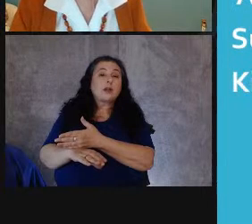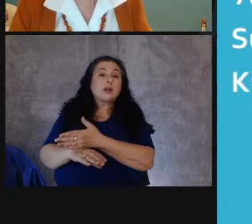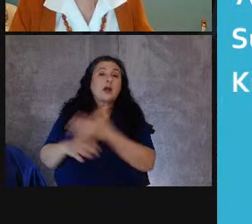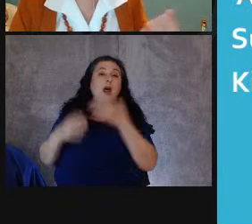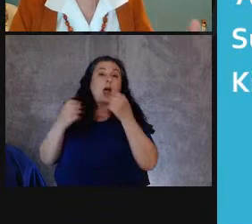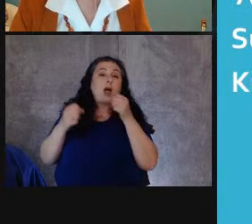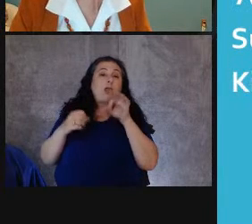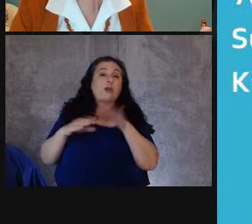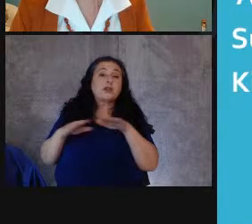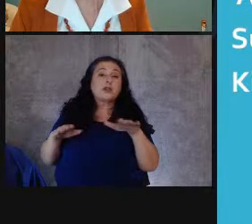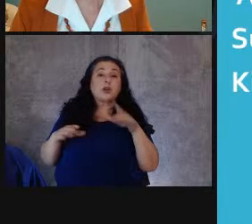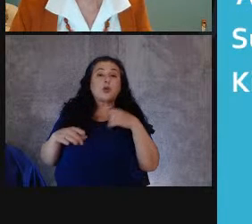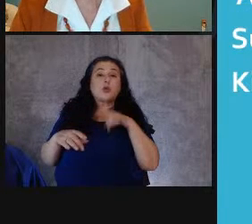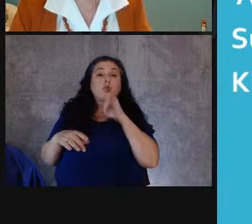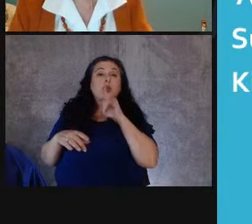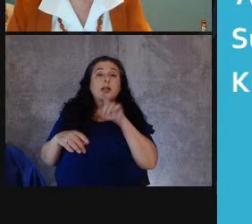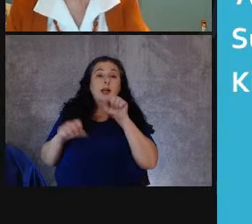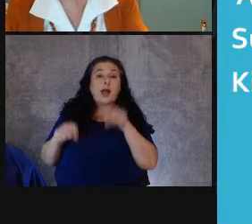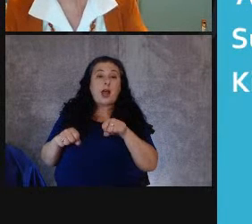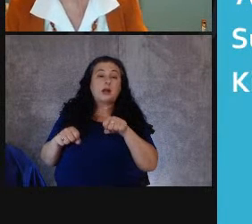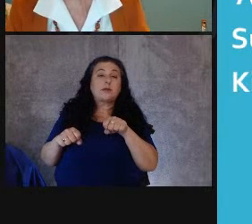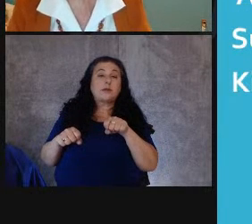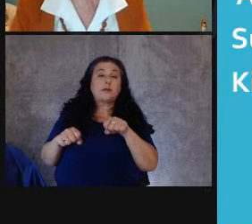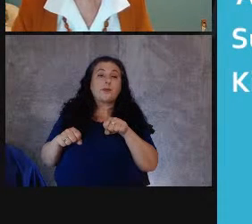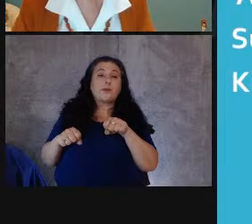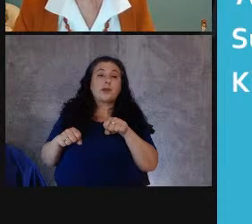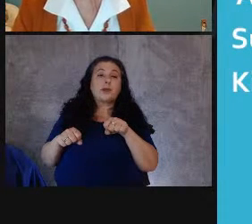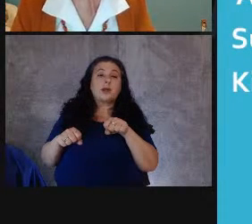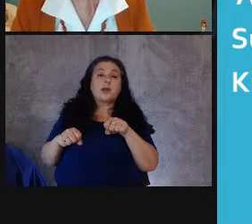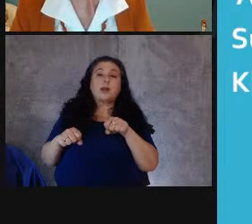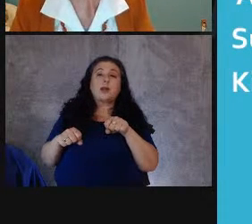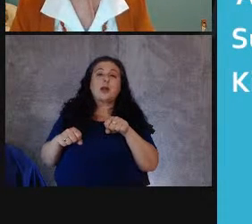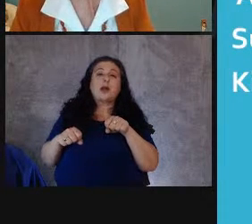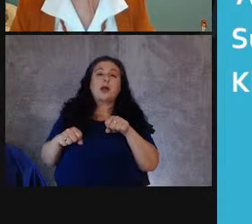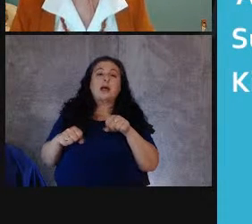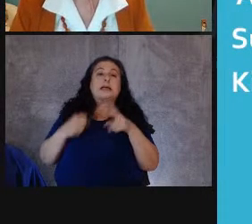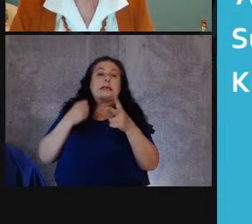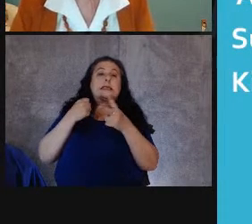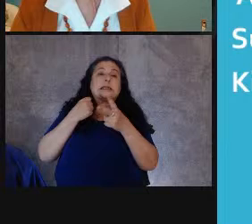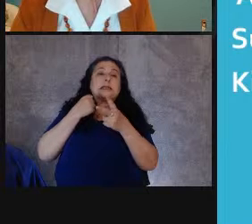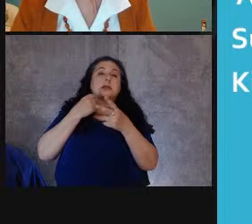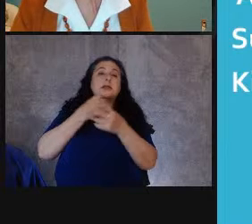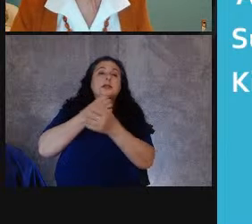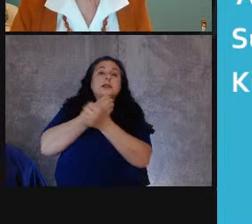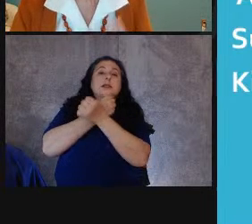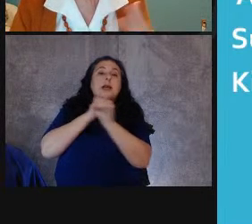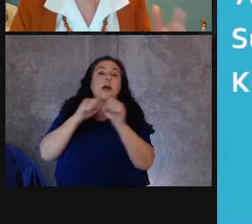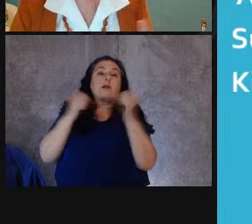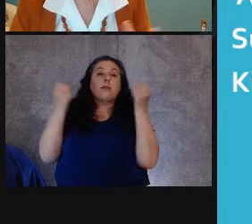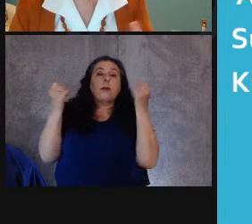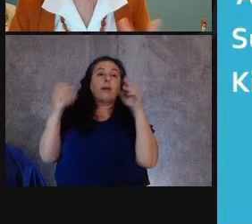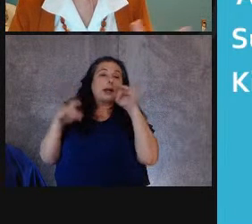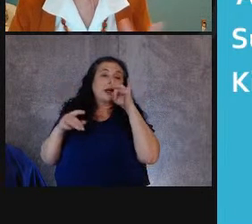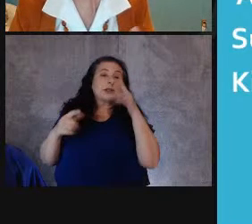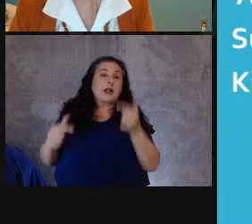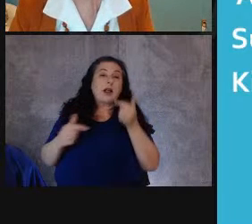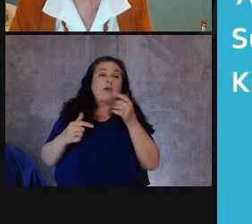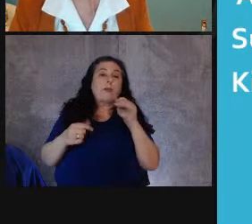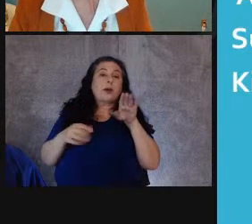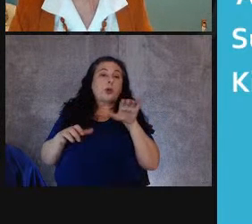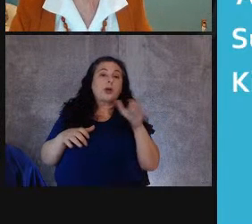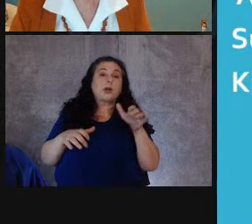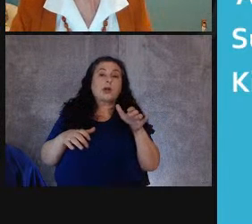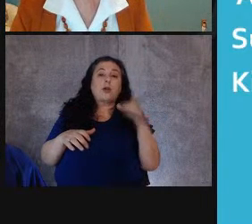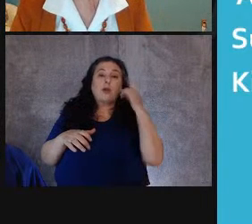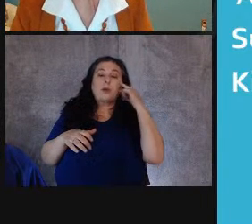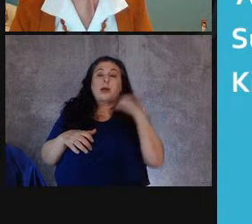of children, that we really can, right, spare a lot of kids' lives by doing this. For me, whether or not we can